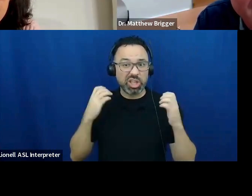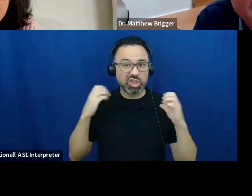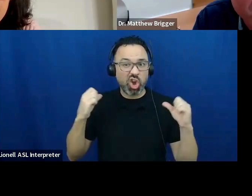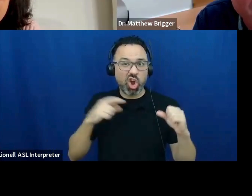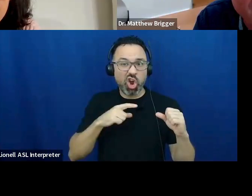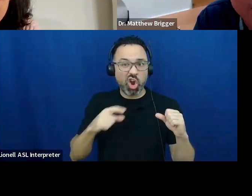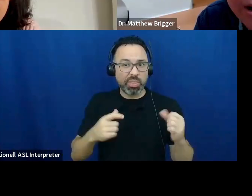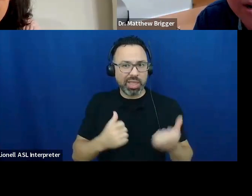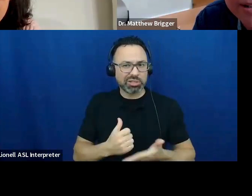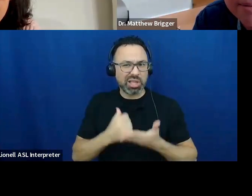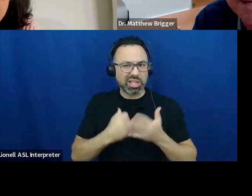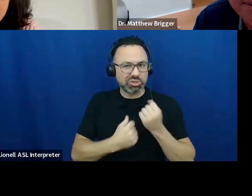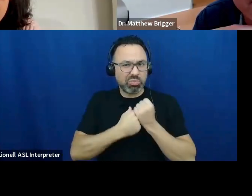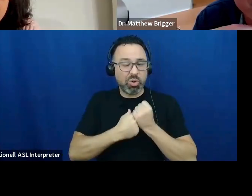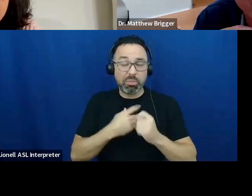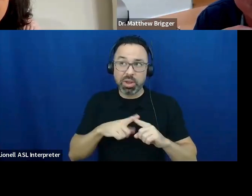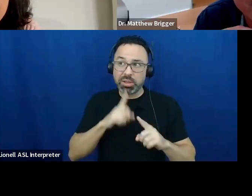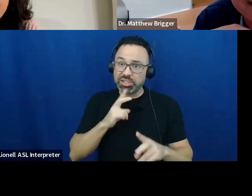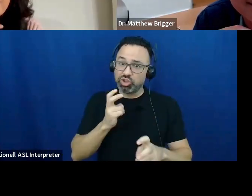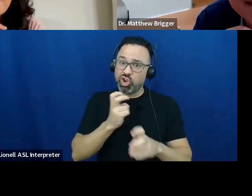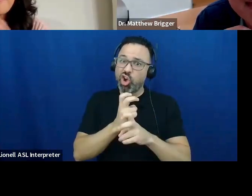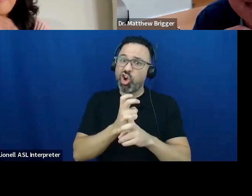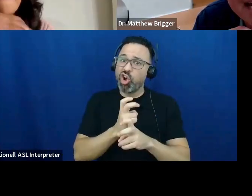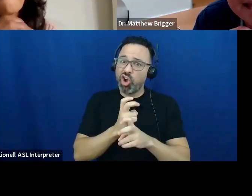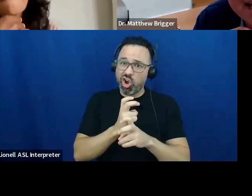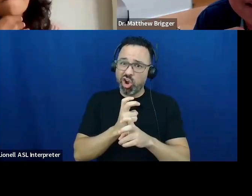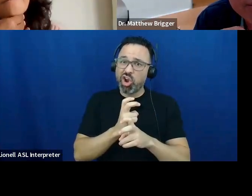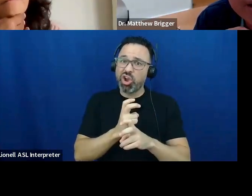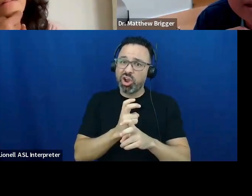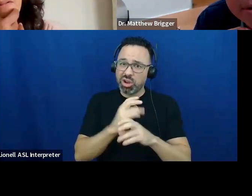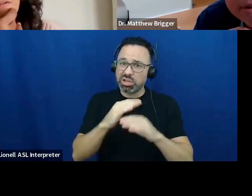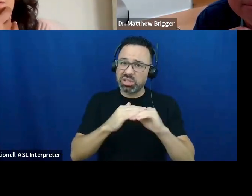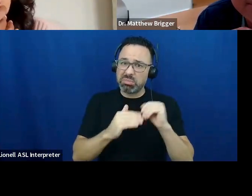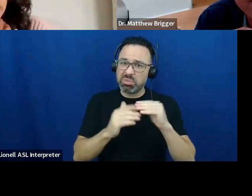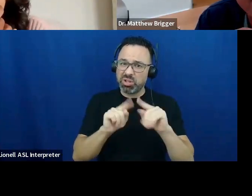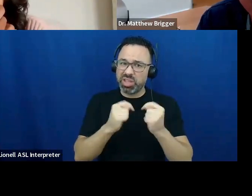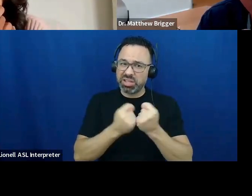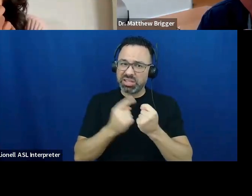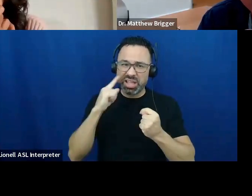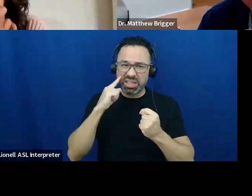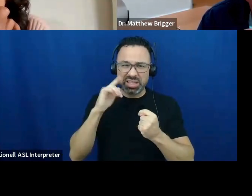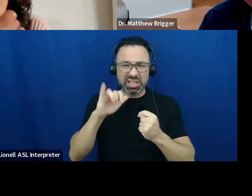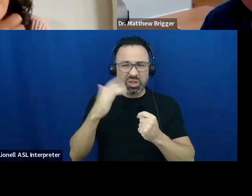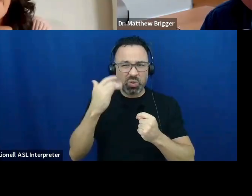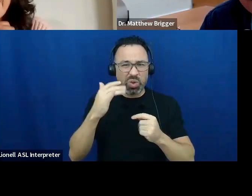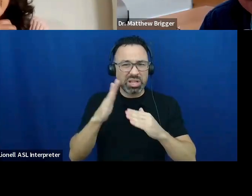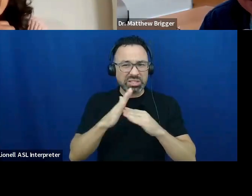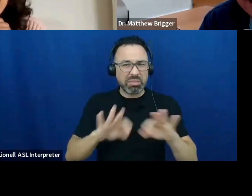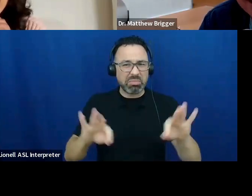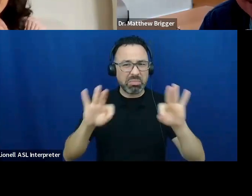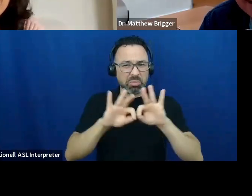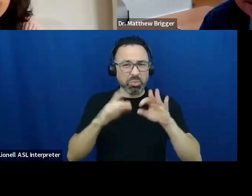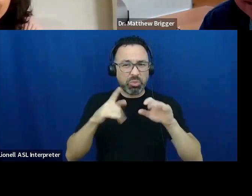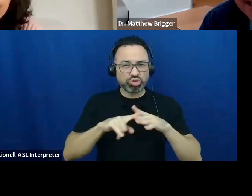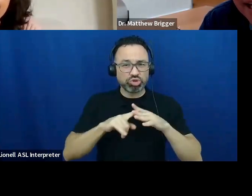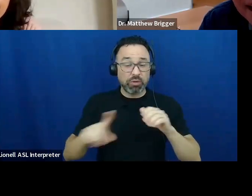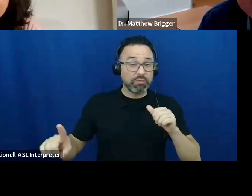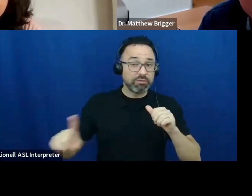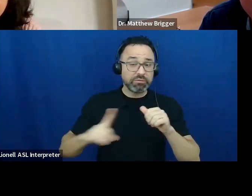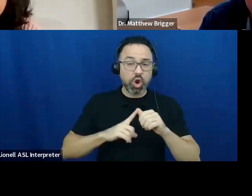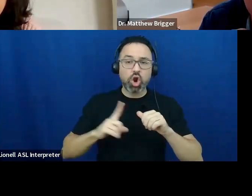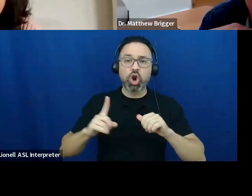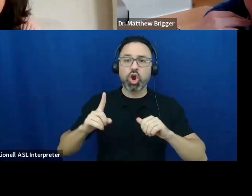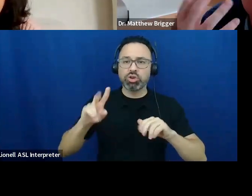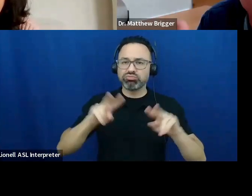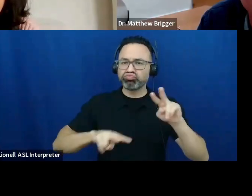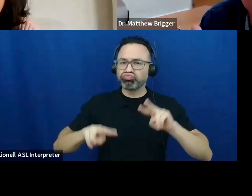to build that. But it's hard to be able to build such a team. And I think, and that's what the most important part when you're starting out with the initial evaluations